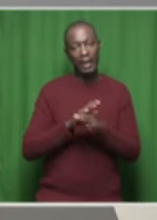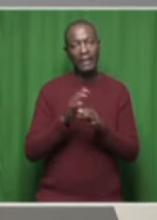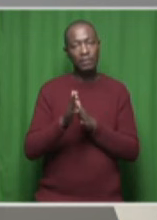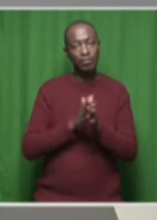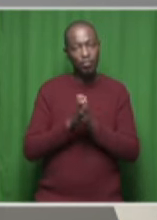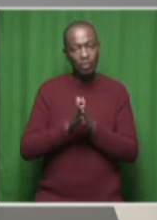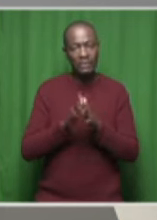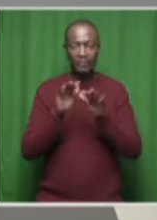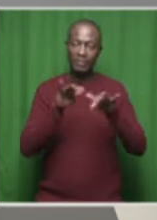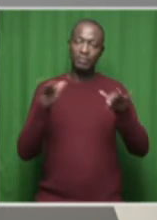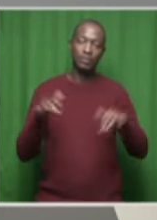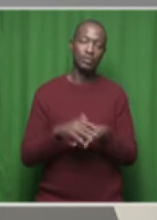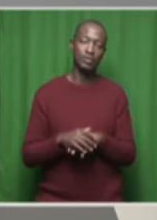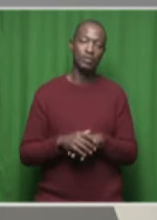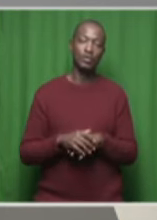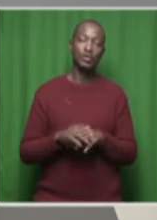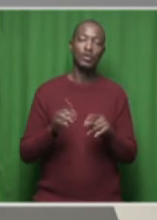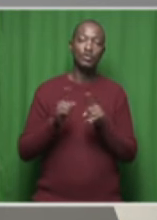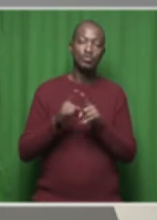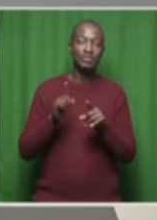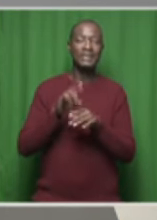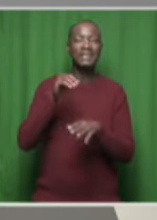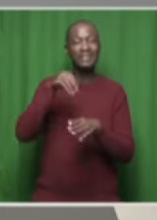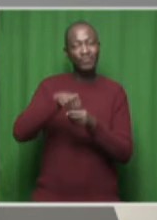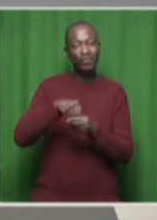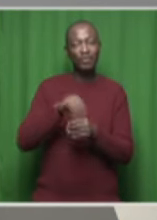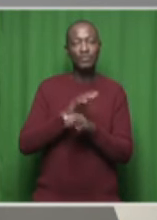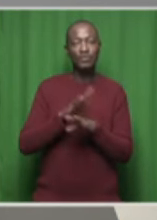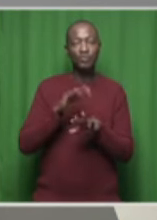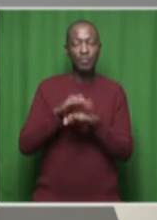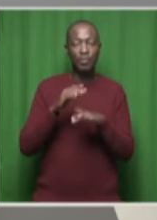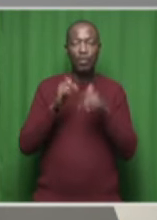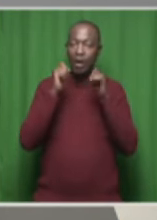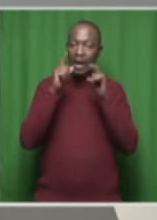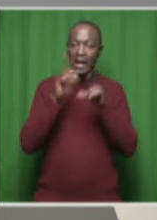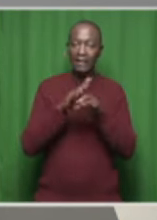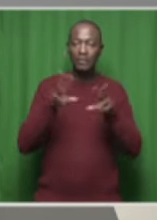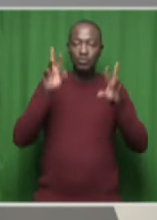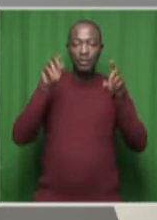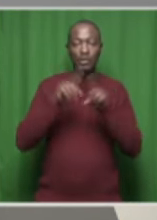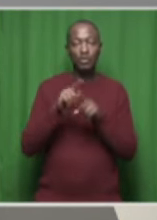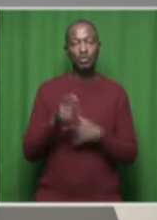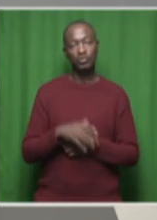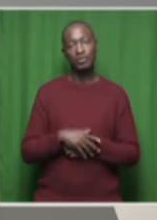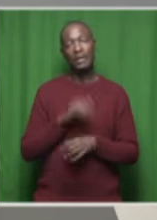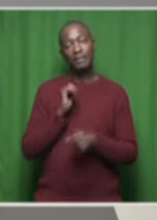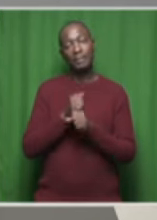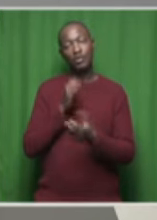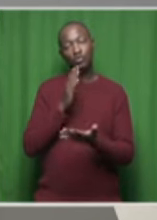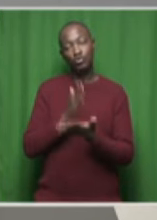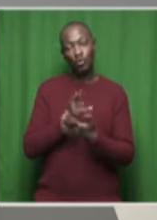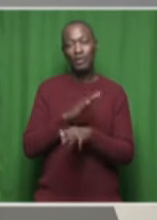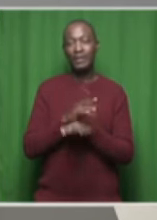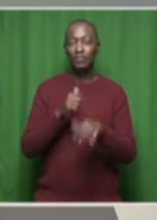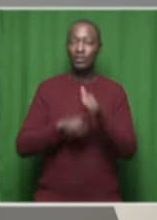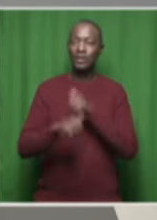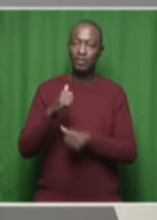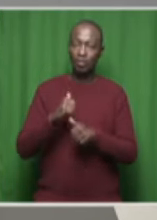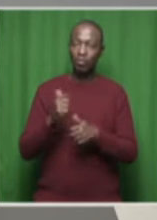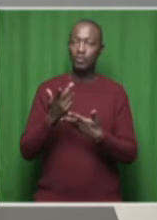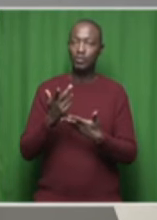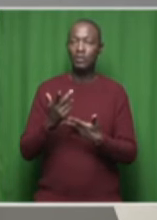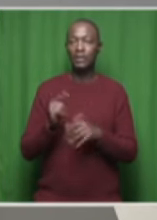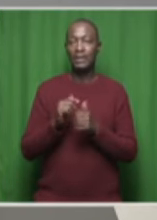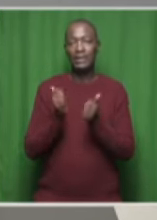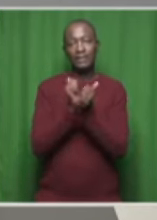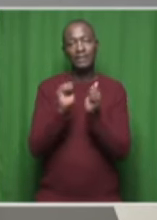people to be involved, to be more alert to the issues that matter, and ensure that we can reclaim our place in